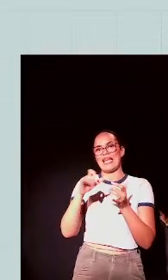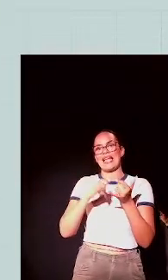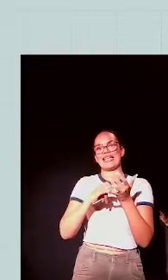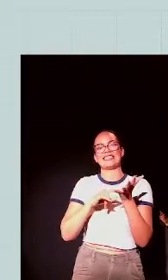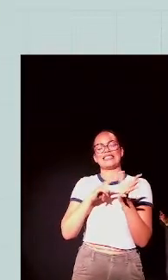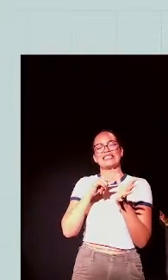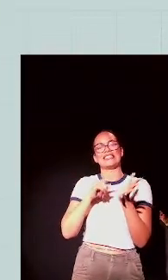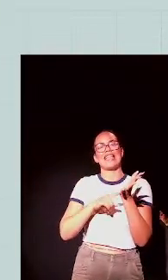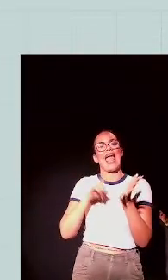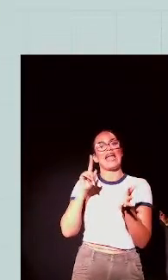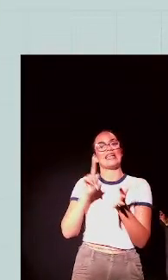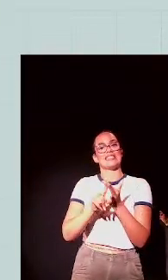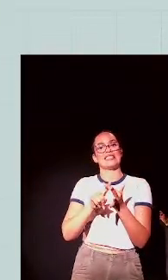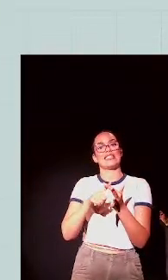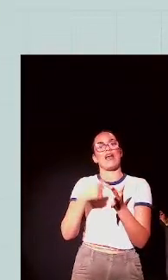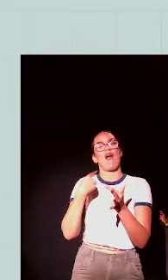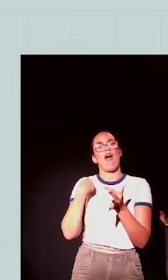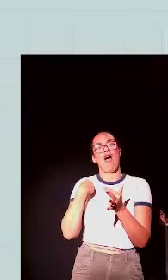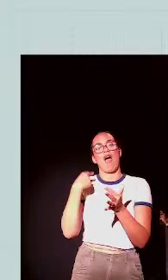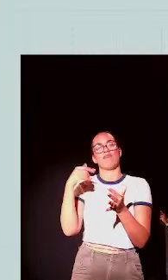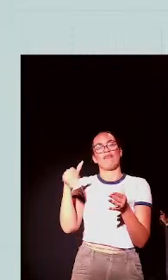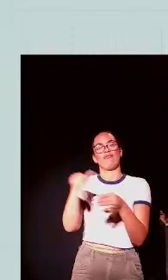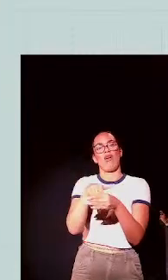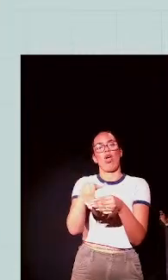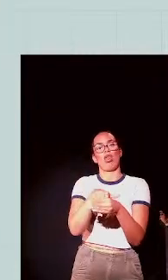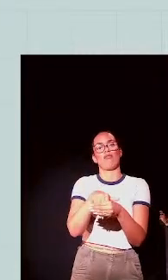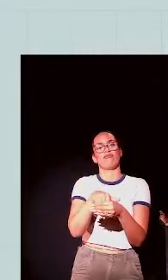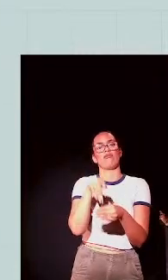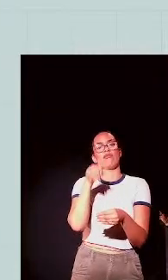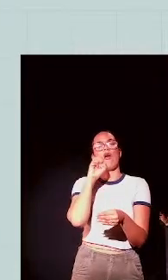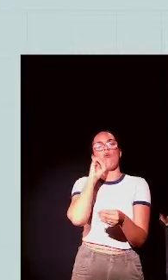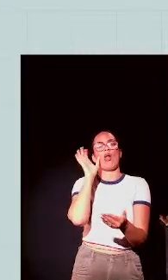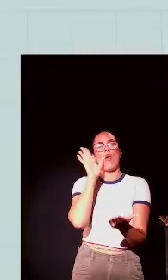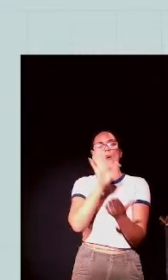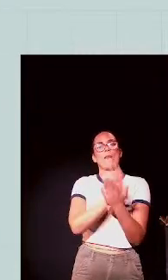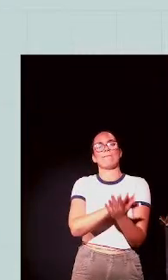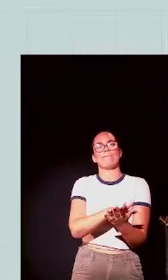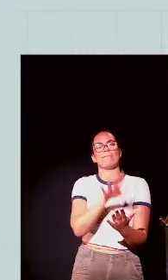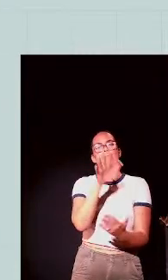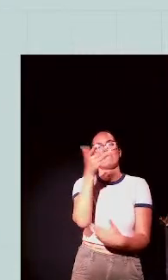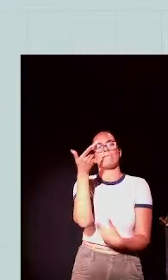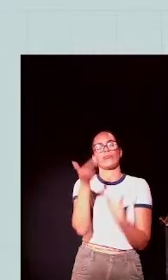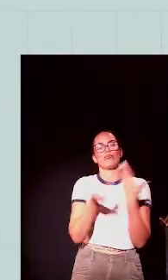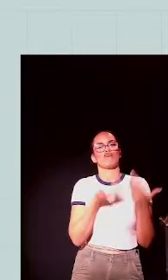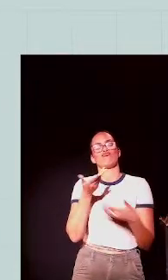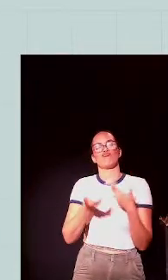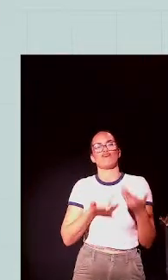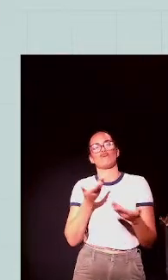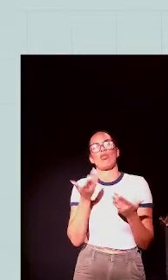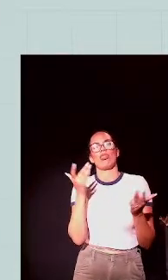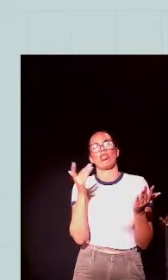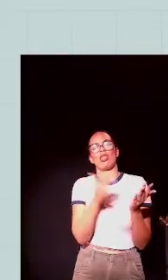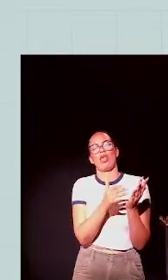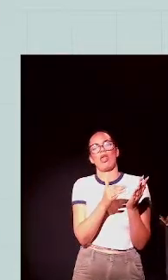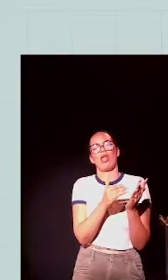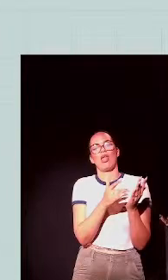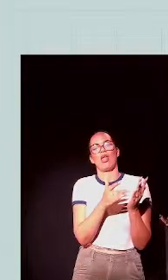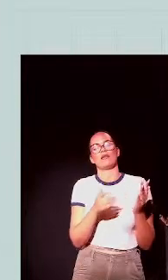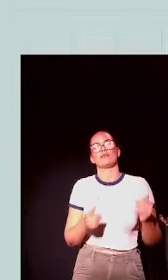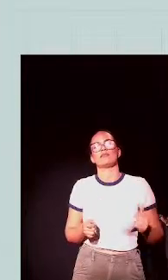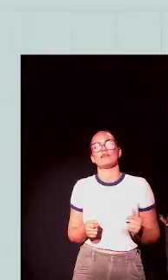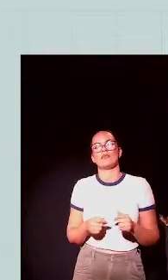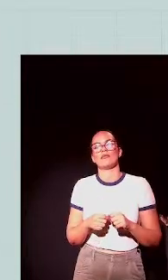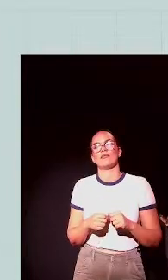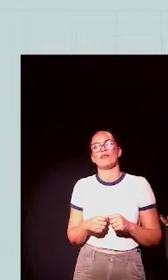stuff like that, so I assume that I'll put a big article up there. Okay, great. Because they basically they